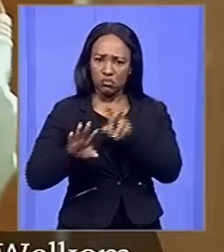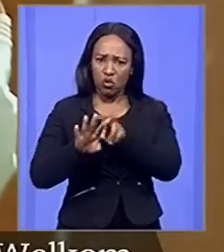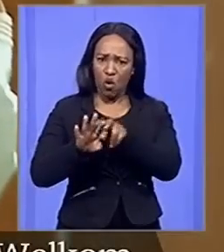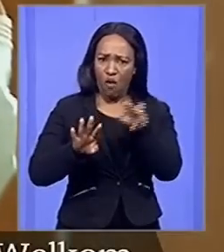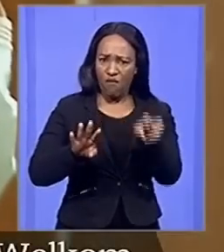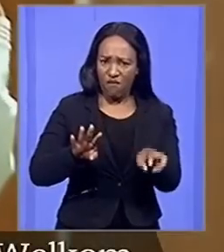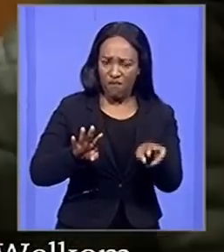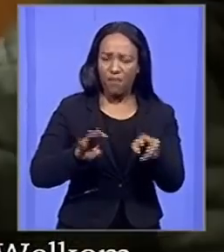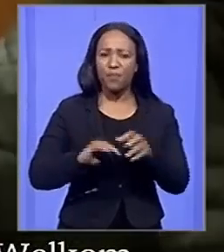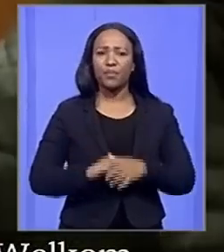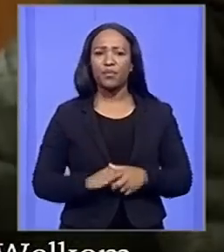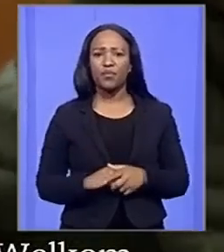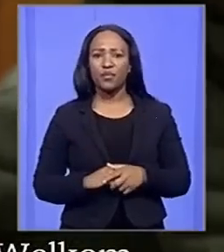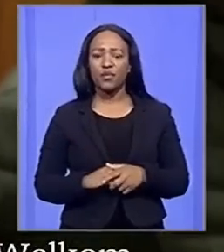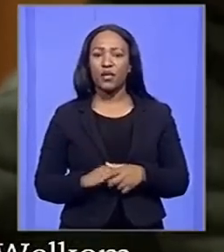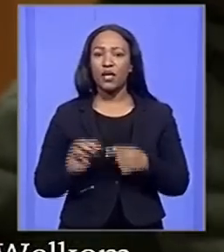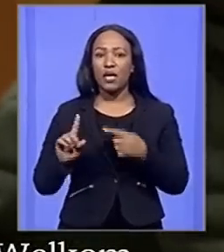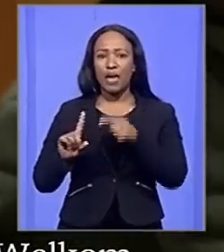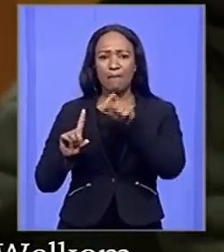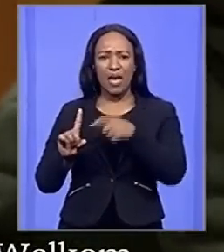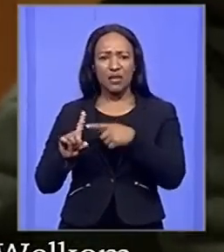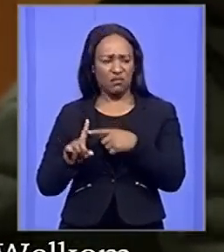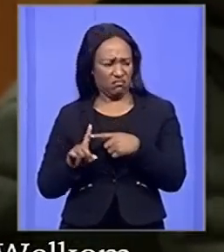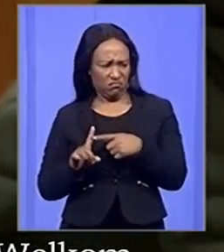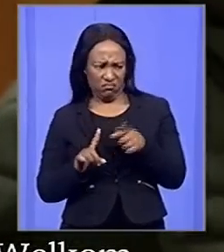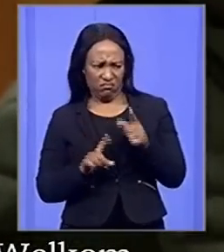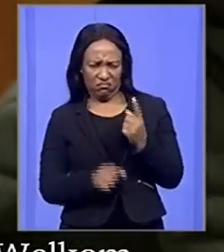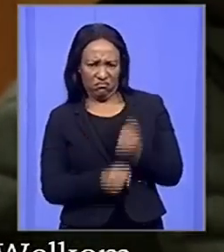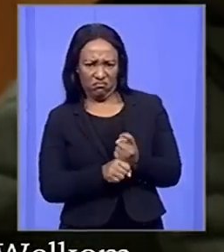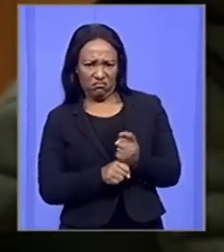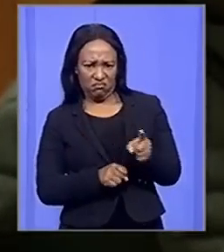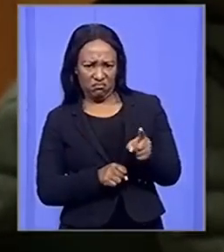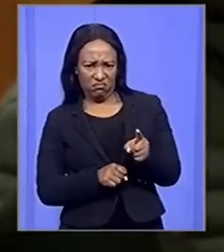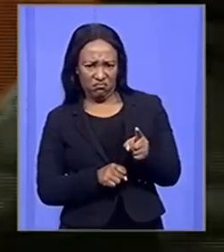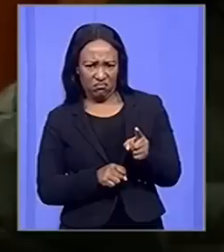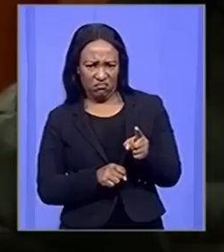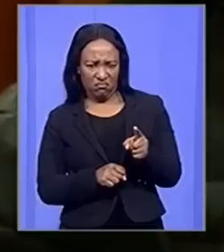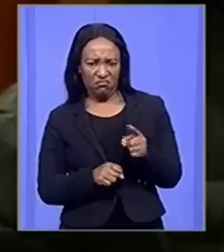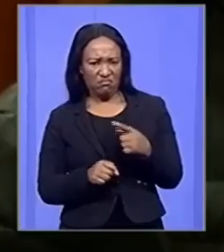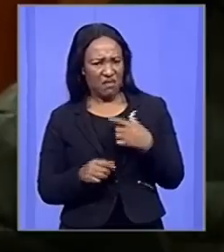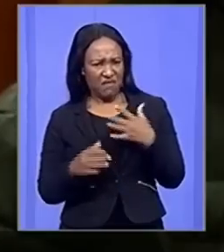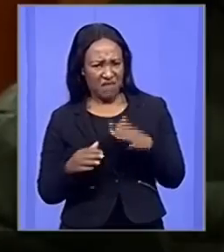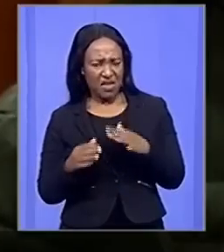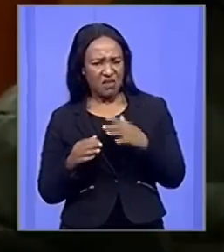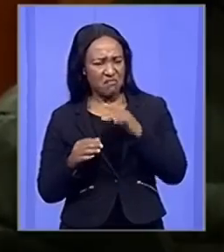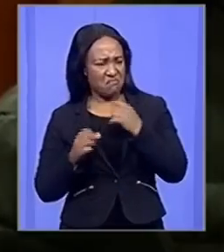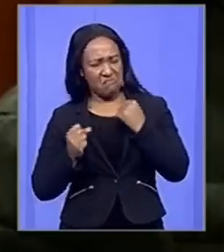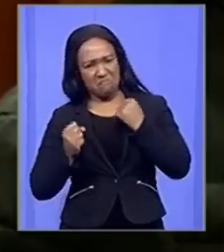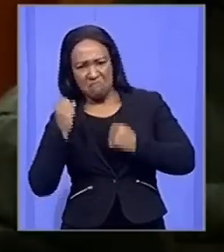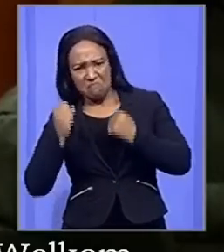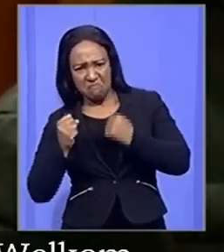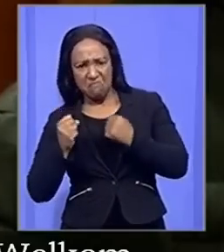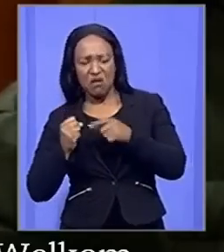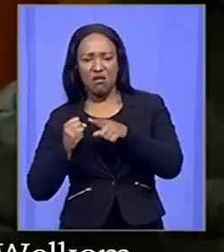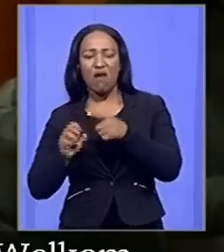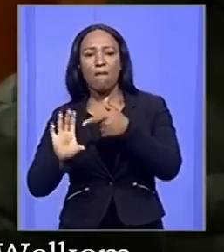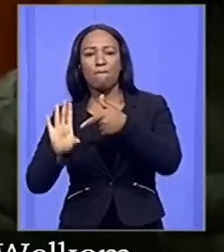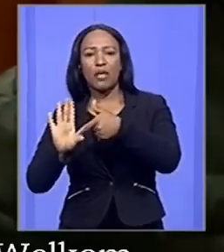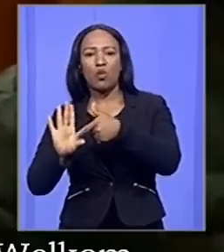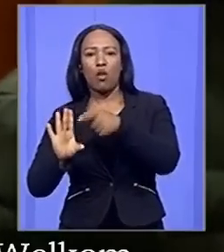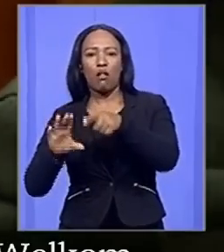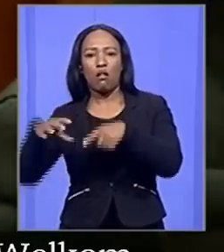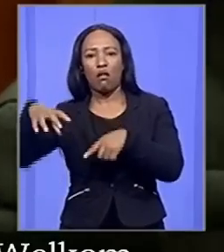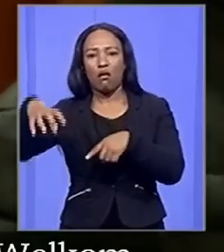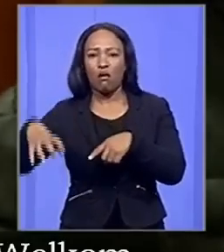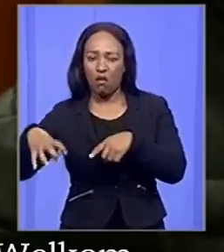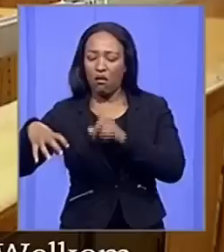sona. Motšwasehlabelo o ile a gana gomme a kitimela seteisheneng sa gausu sa go tšhela makhura mo ba ile